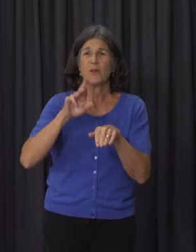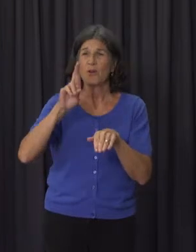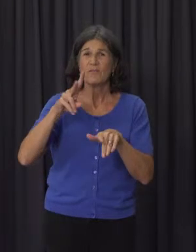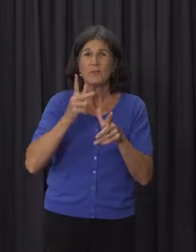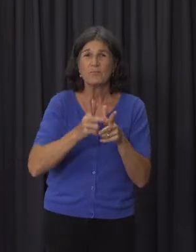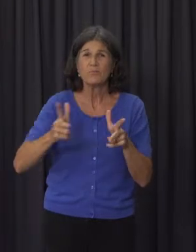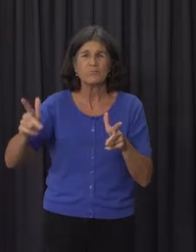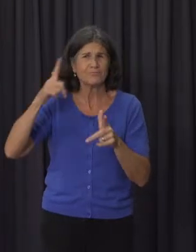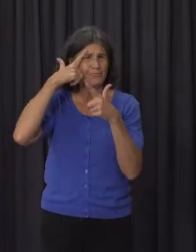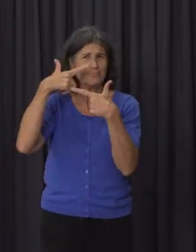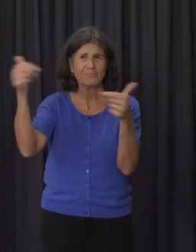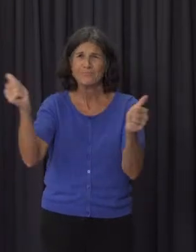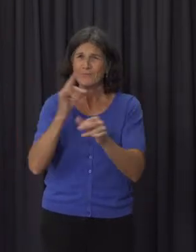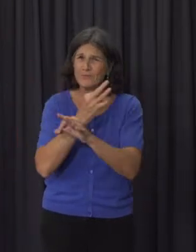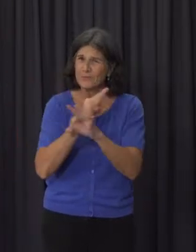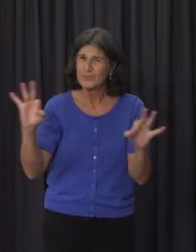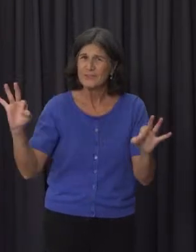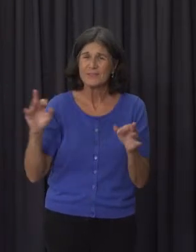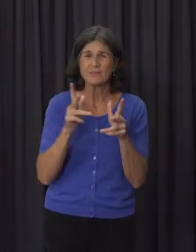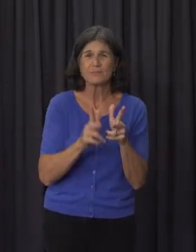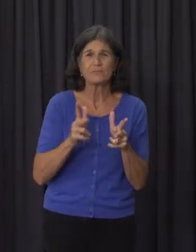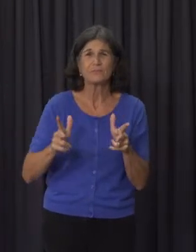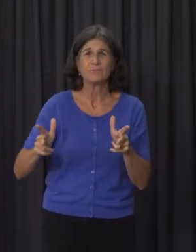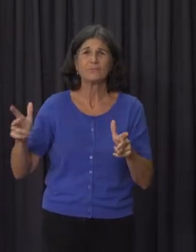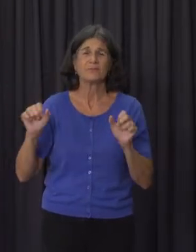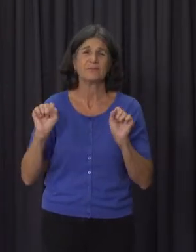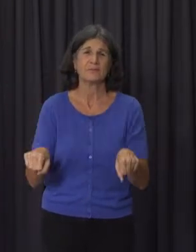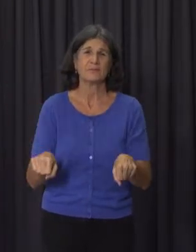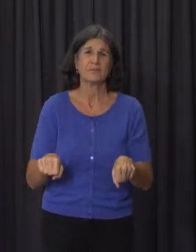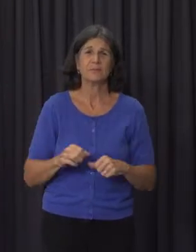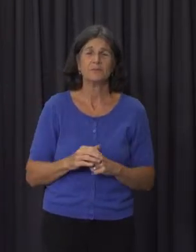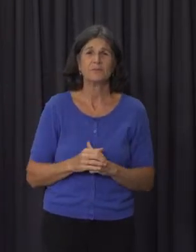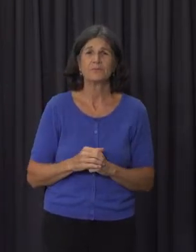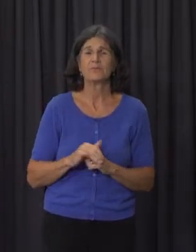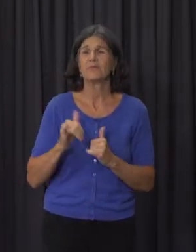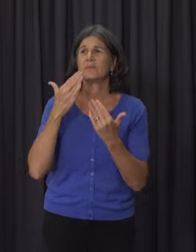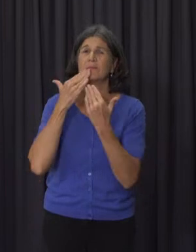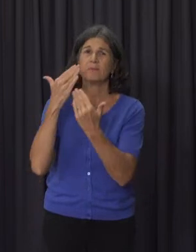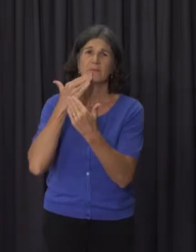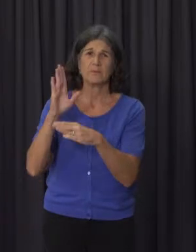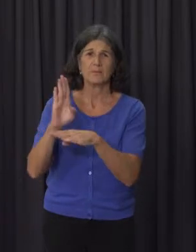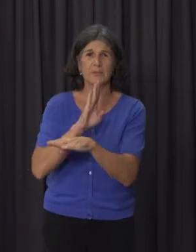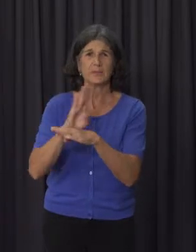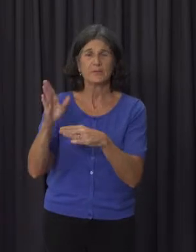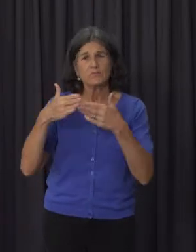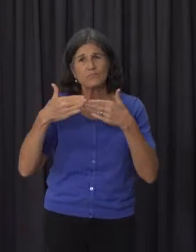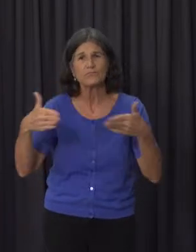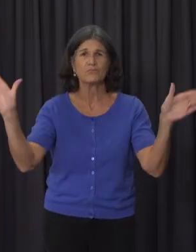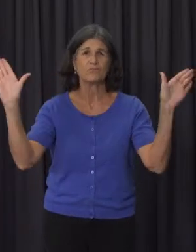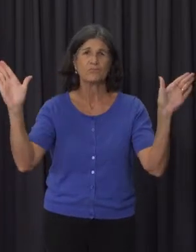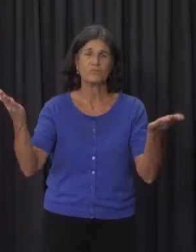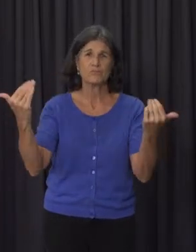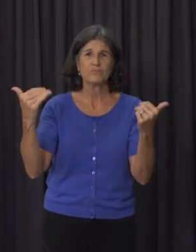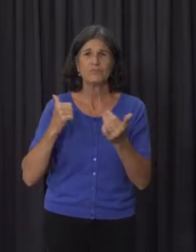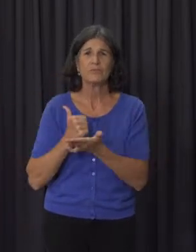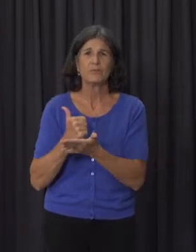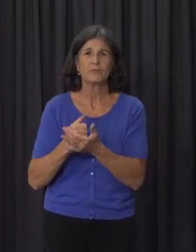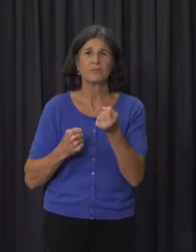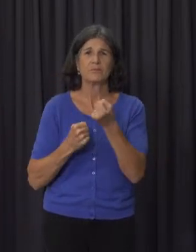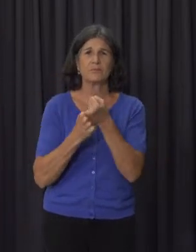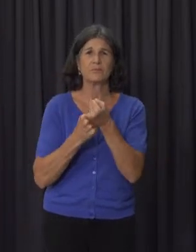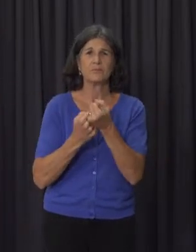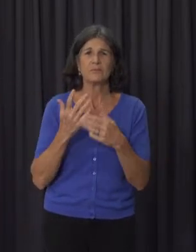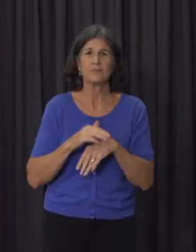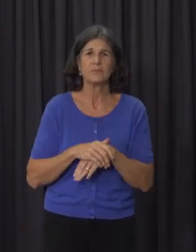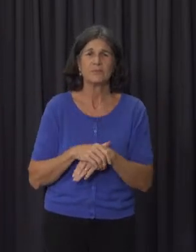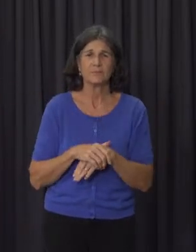to see how businesses are making an effort to accommodate and do their part for those who are forced to evacuate. And on behalf of the province of Alberta,